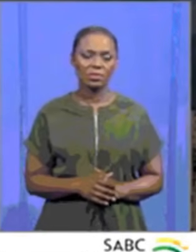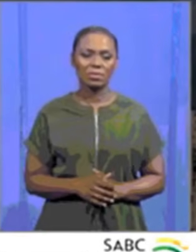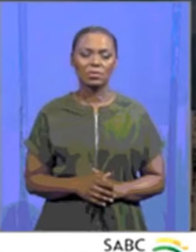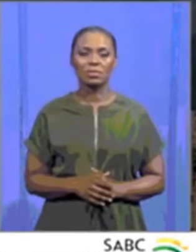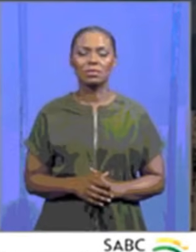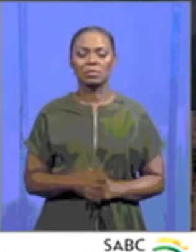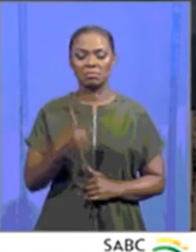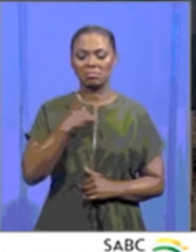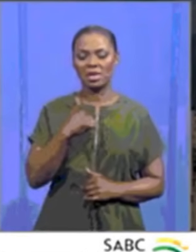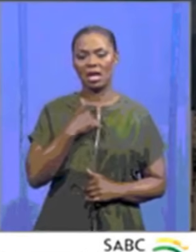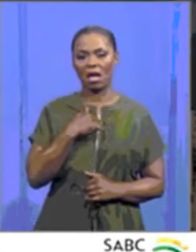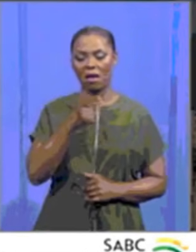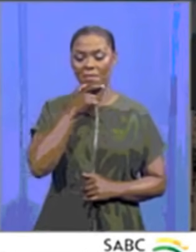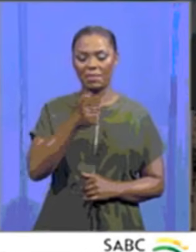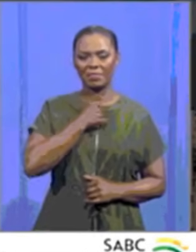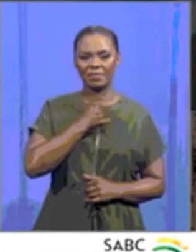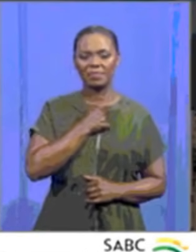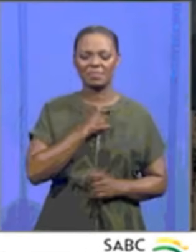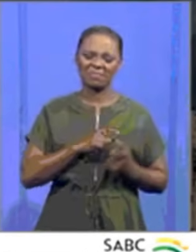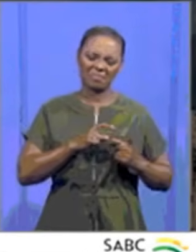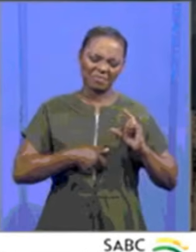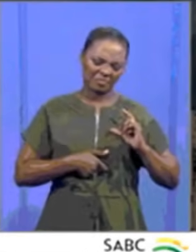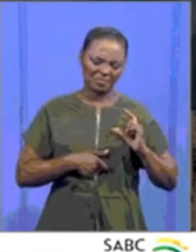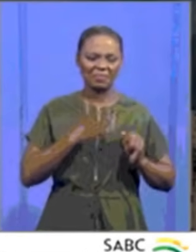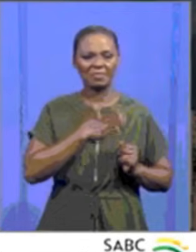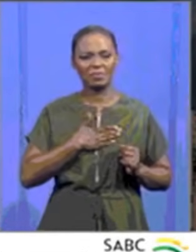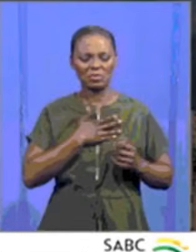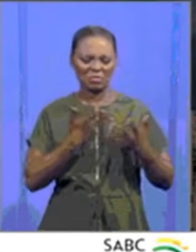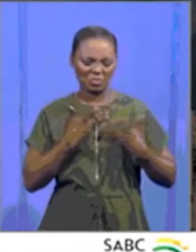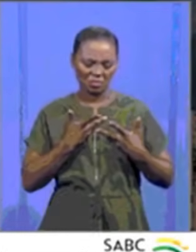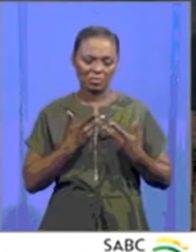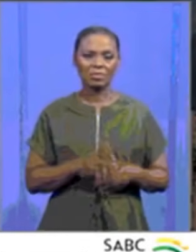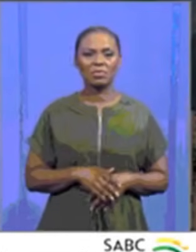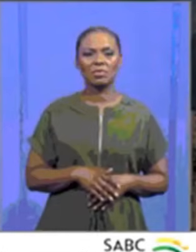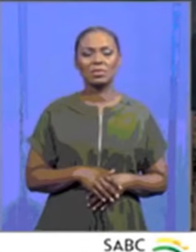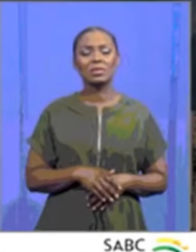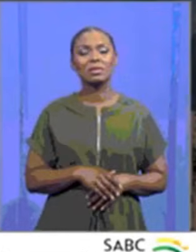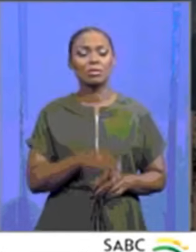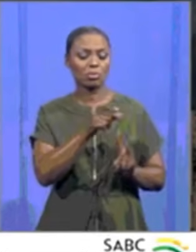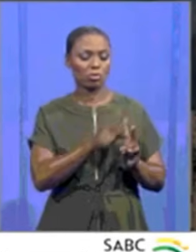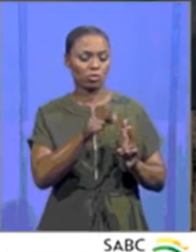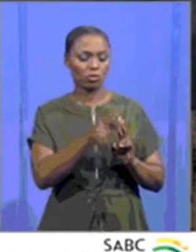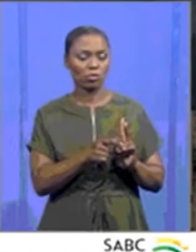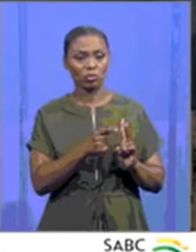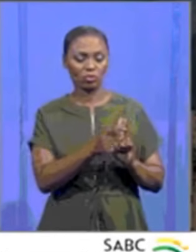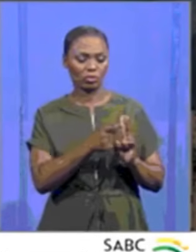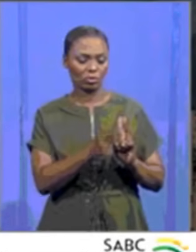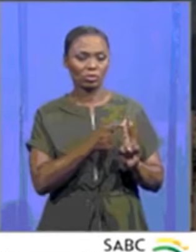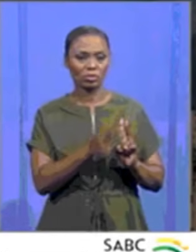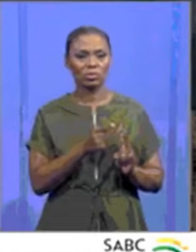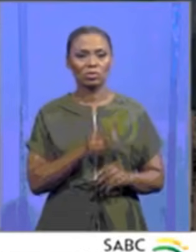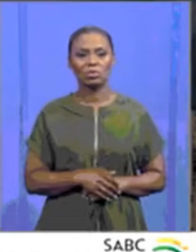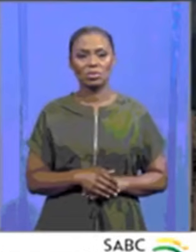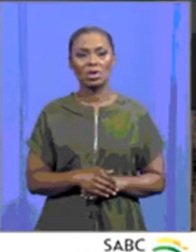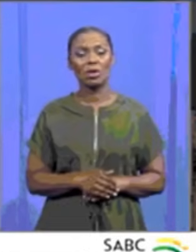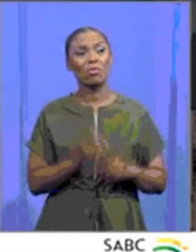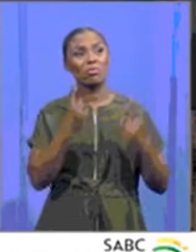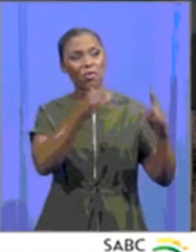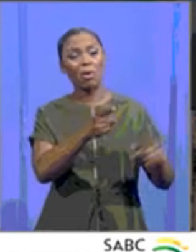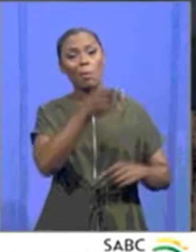Maikutlo wa ka e tloga e le a maswabi kudu ka matla gobane batho ba ba lobilego maphelo a bona e be ile go selela malapa a